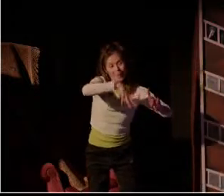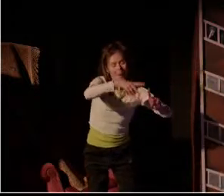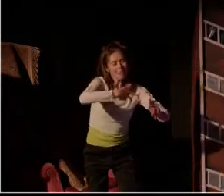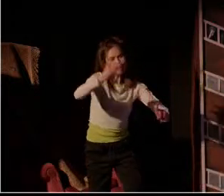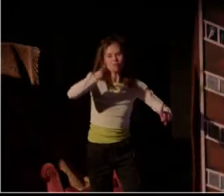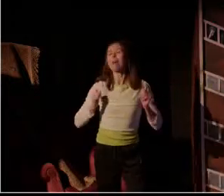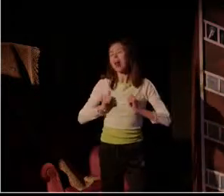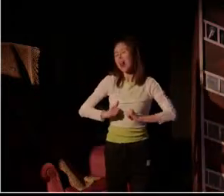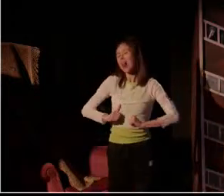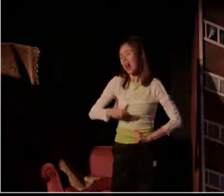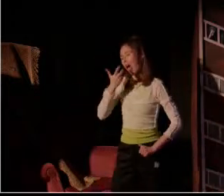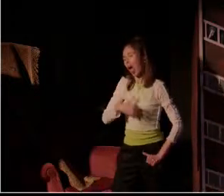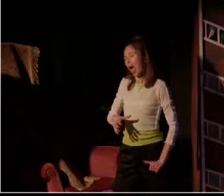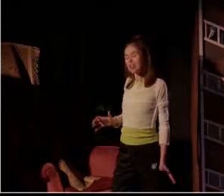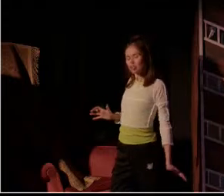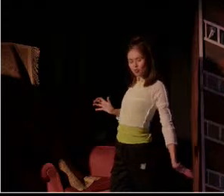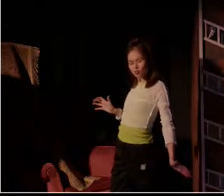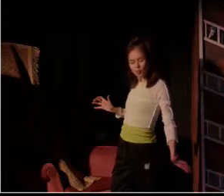suits.